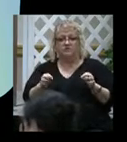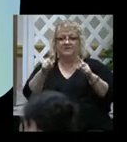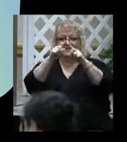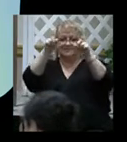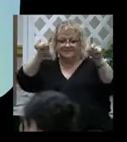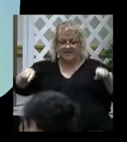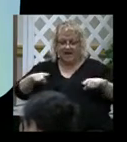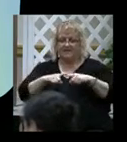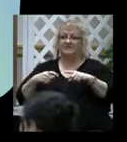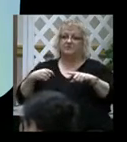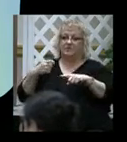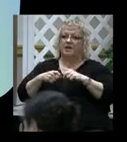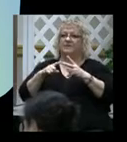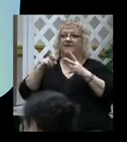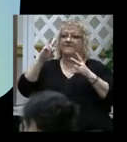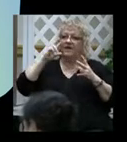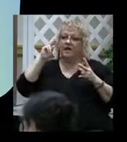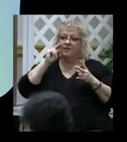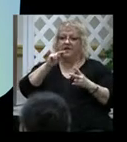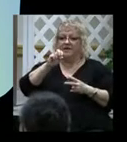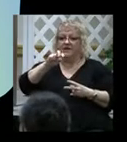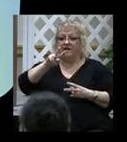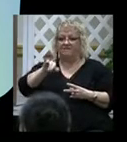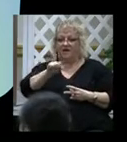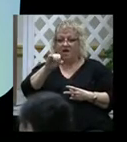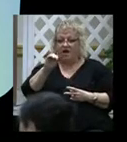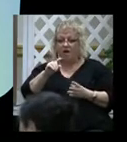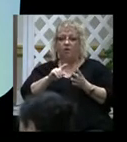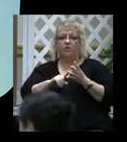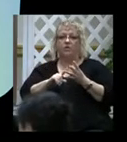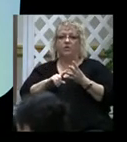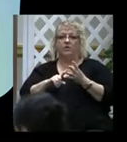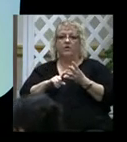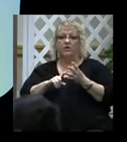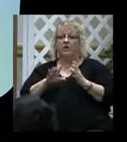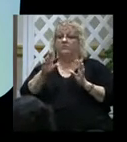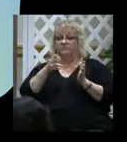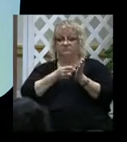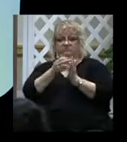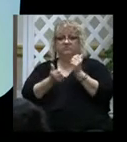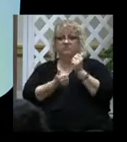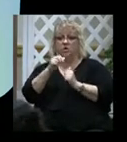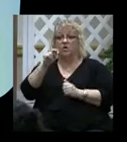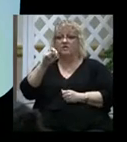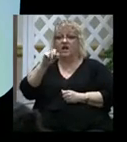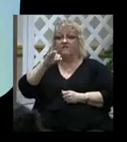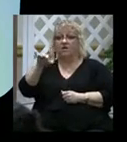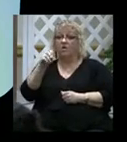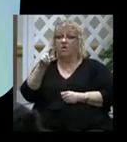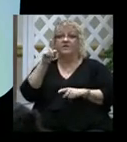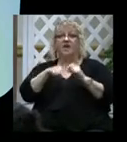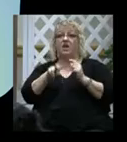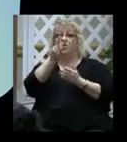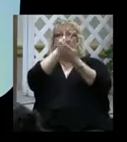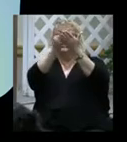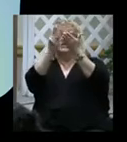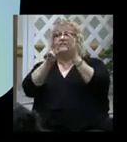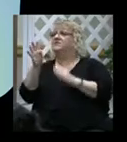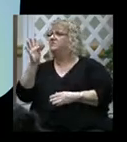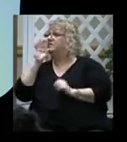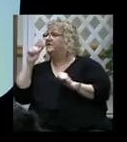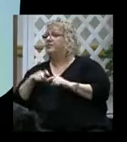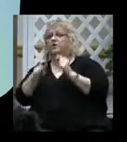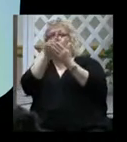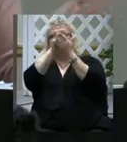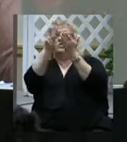in Spanish, Vietnamese, Navajo. The truth is most Navajo speakers cannot read Navajo, and